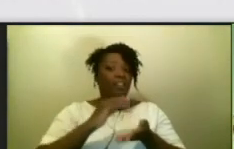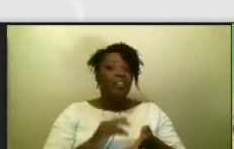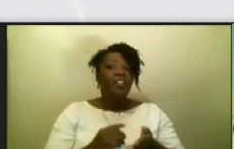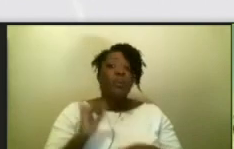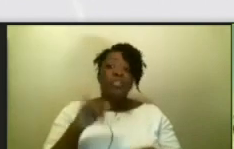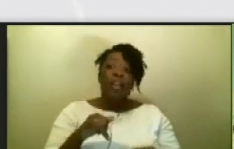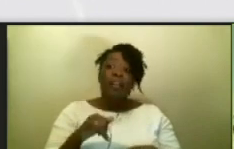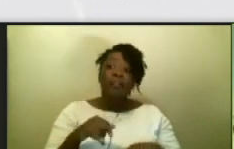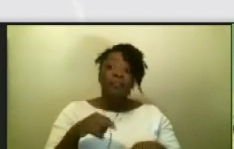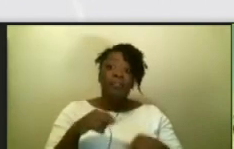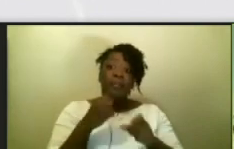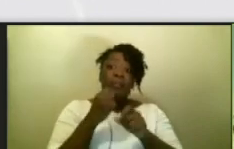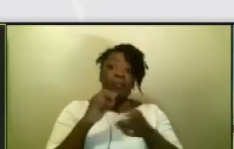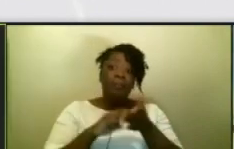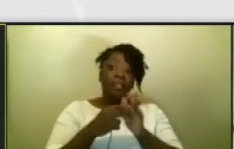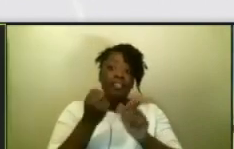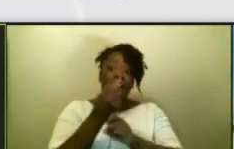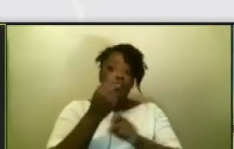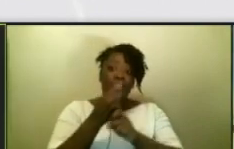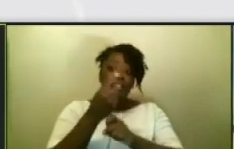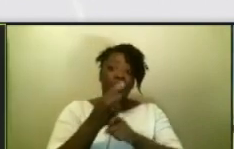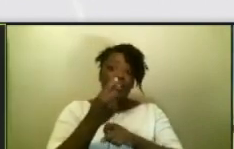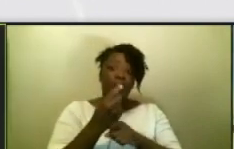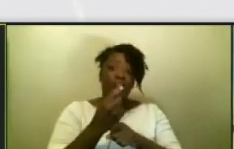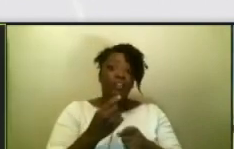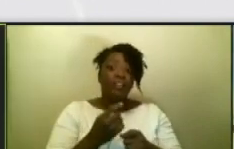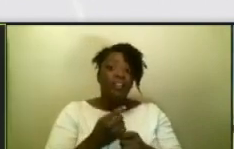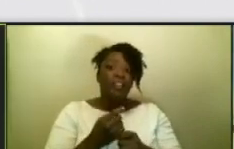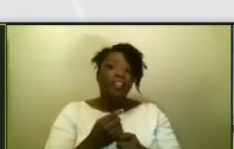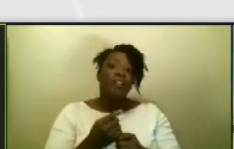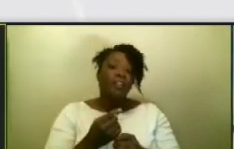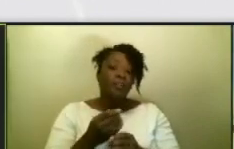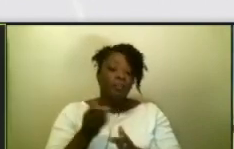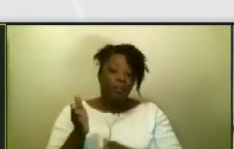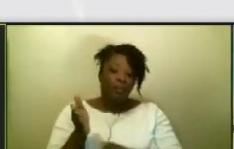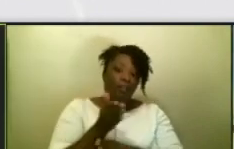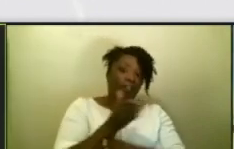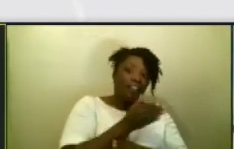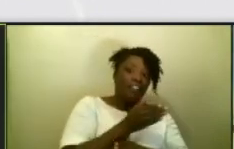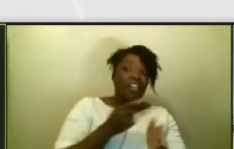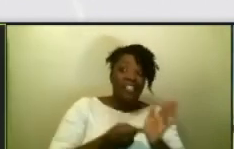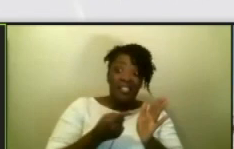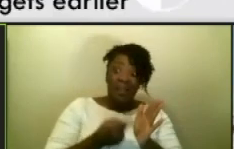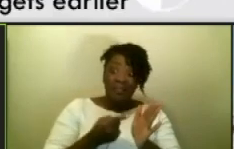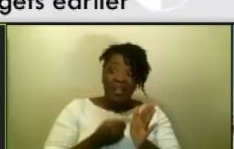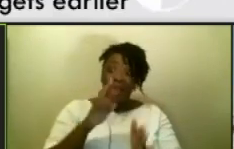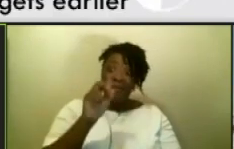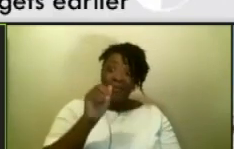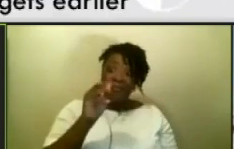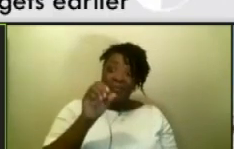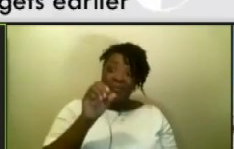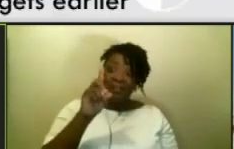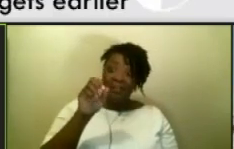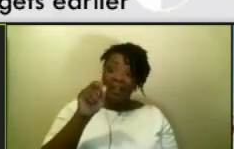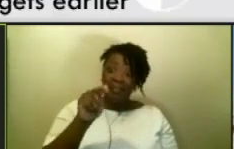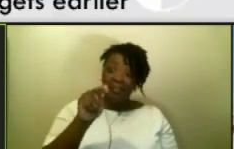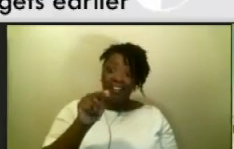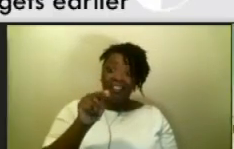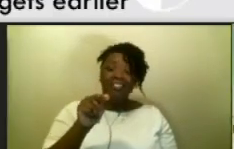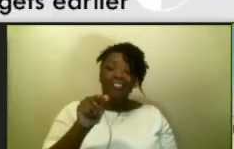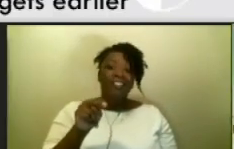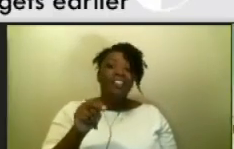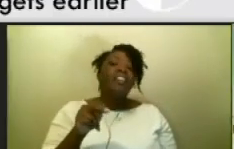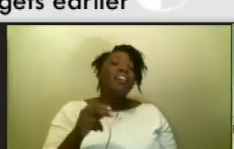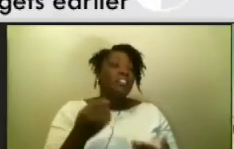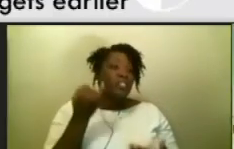year. Can I add that a lot of us are really excited when it's in December because we get to eat around 5 p.m.? That's